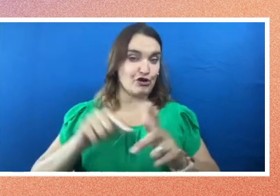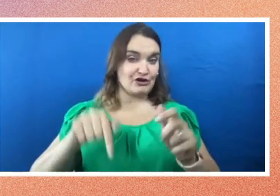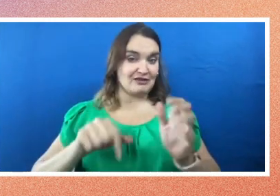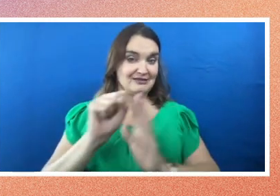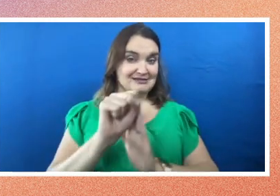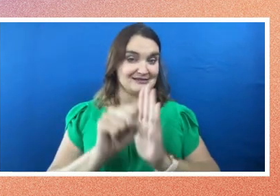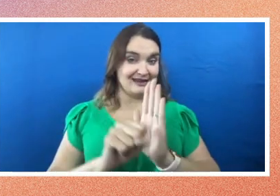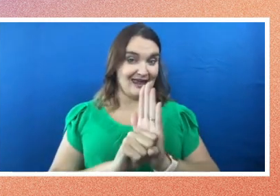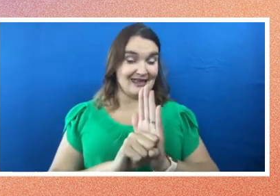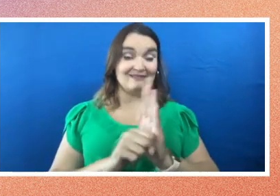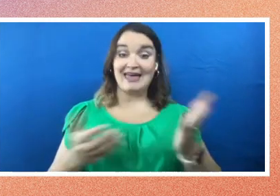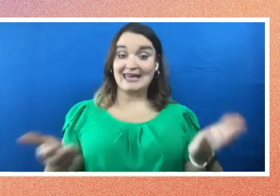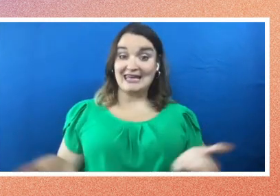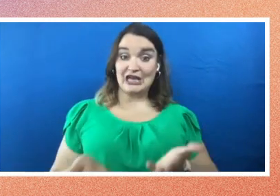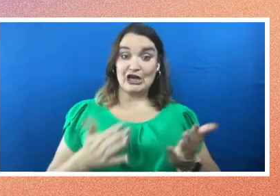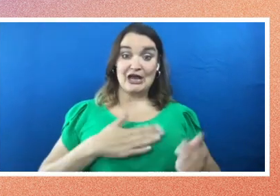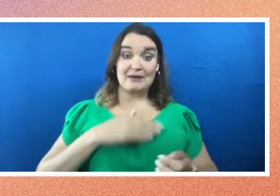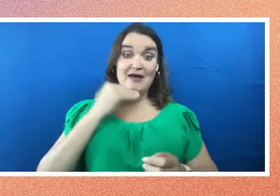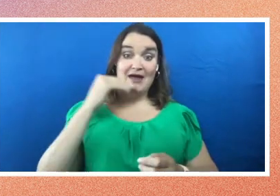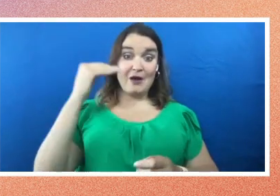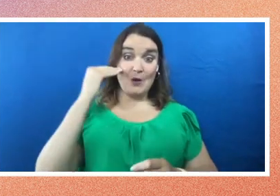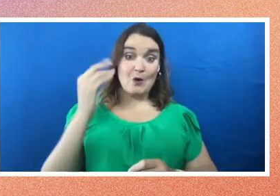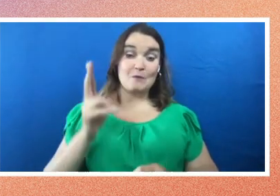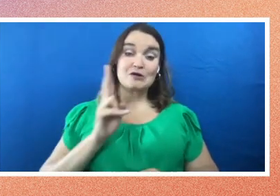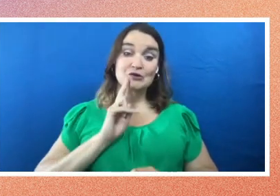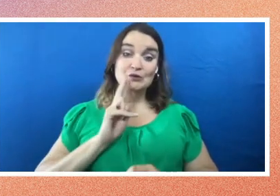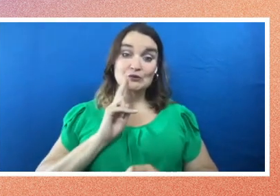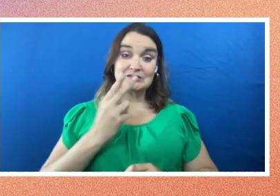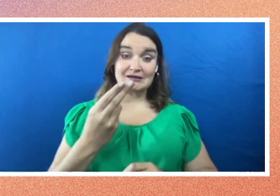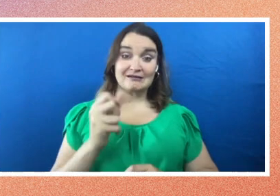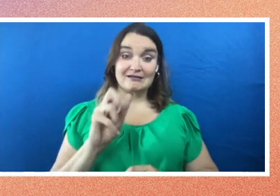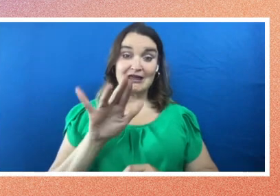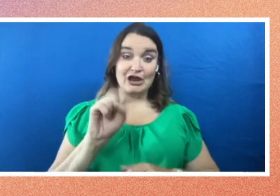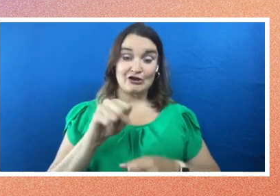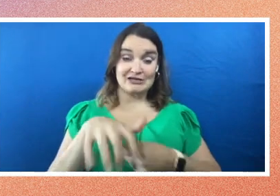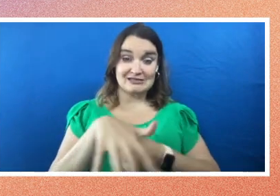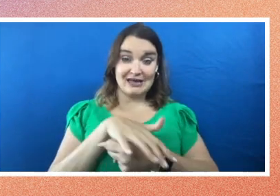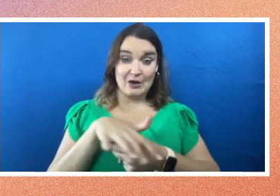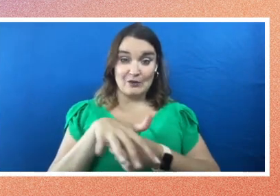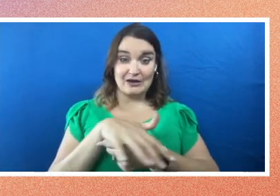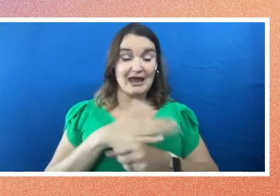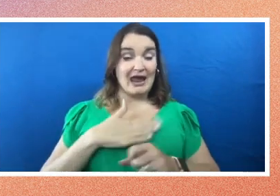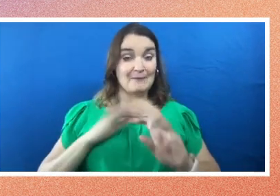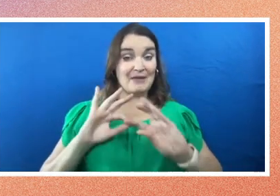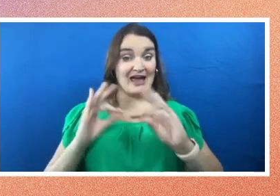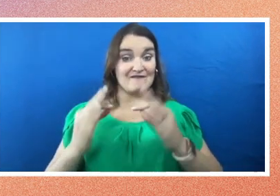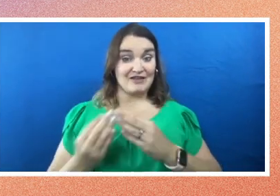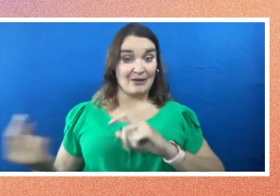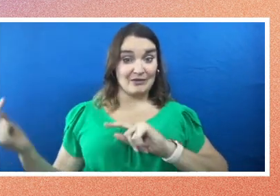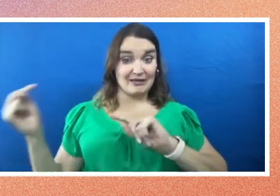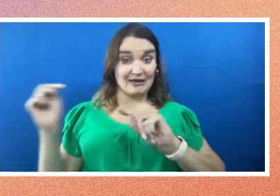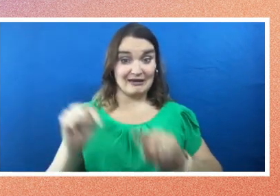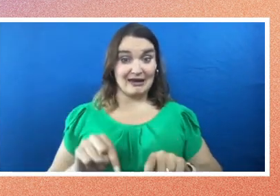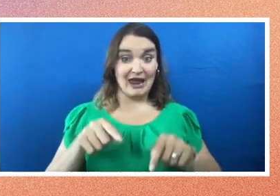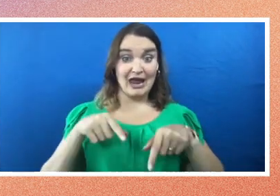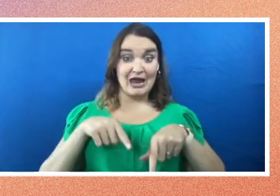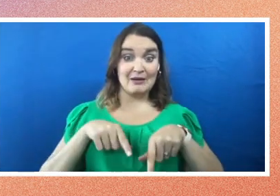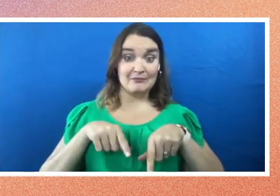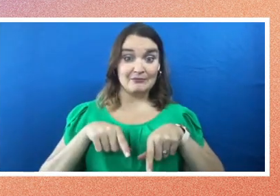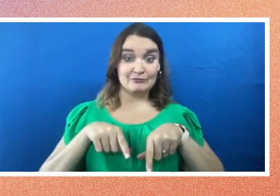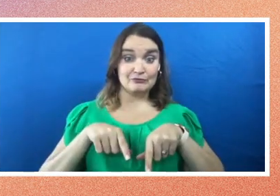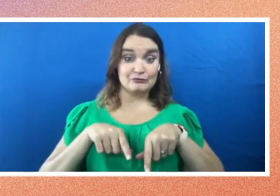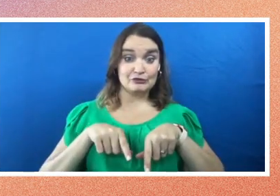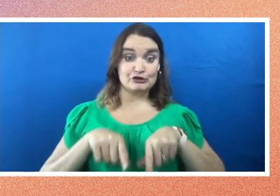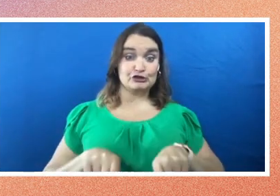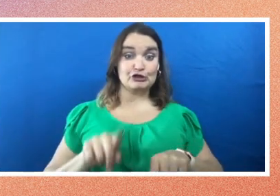in Houston, Harris County, where my family came after being born in Colombia during the drug war, where I lived the